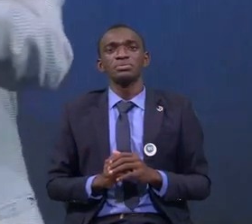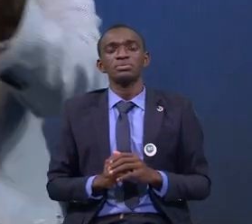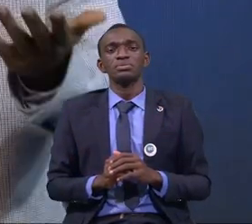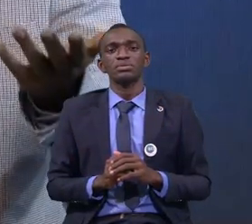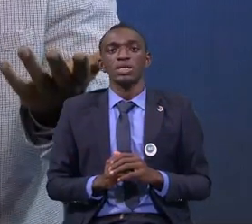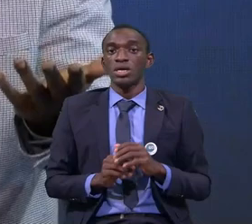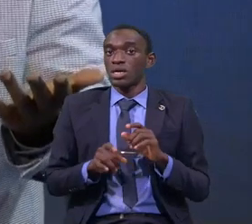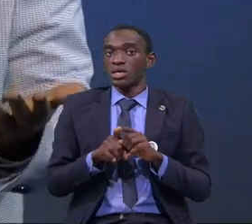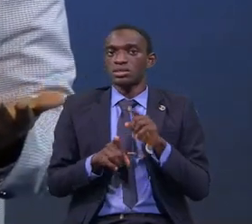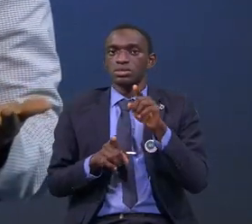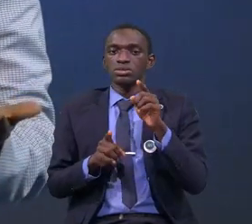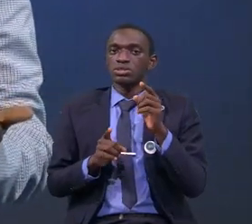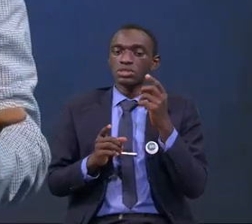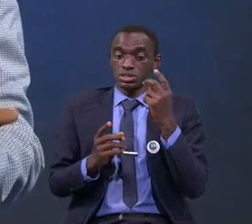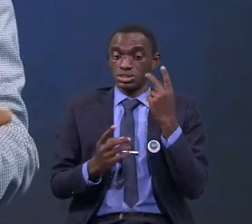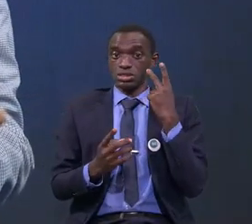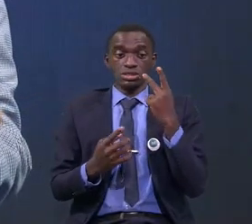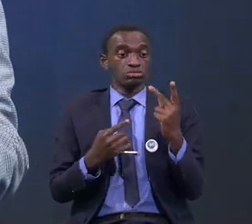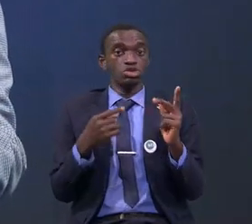As you see even the good things you do,